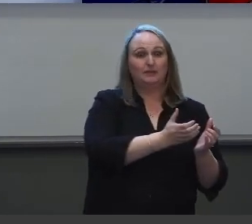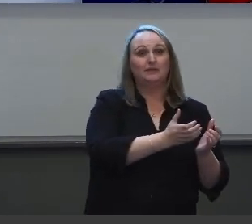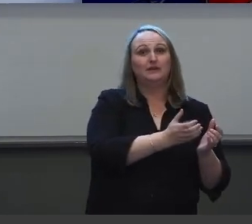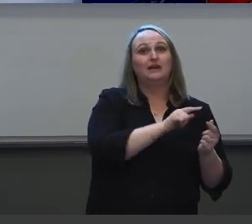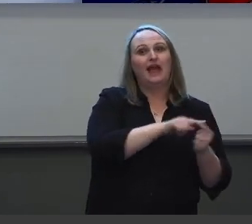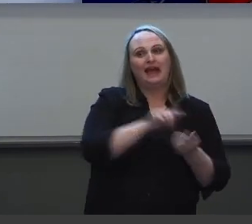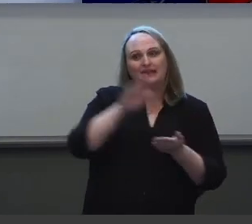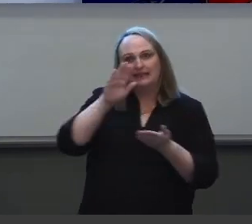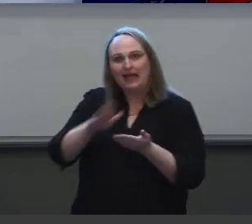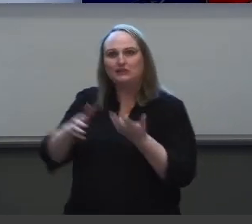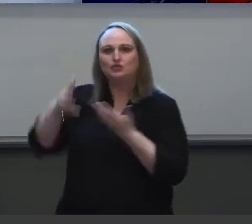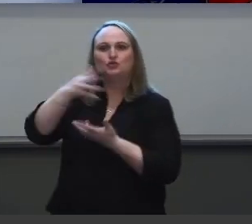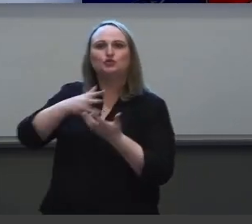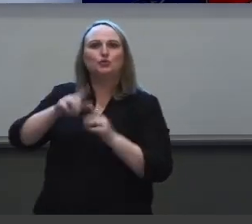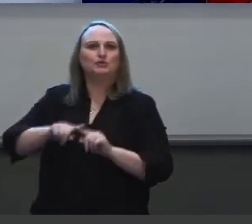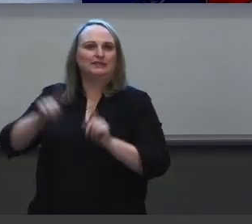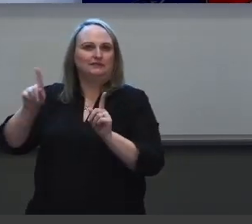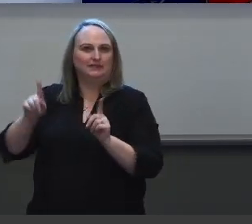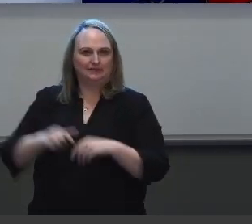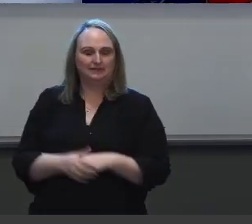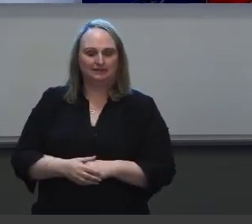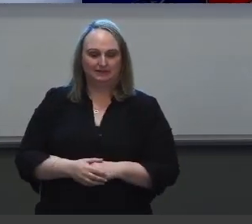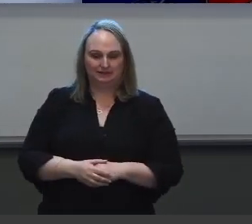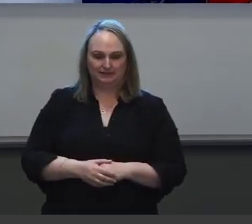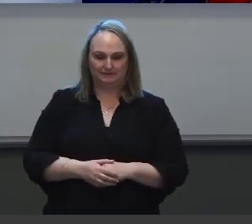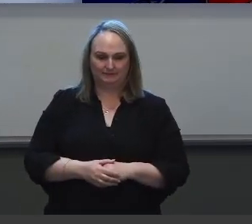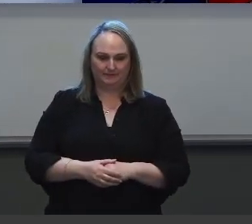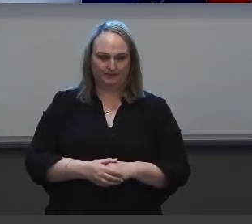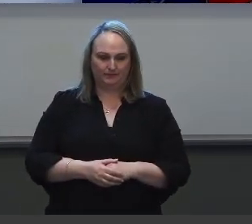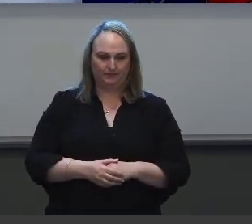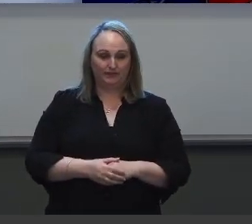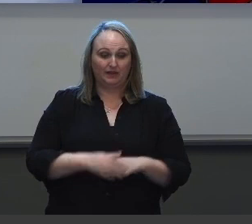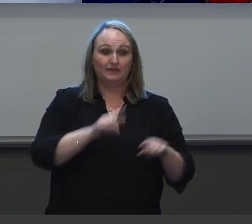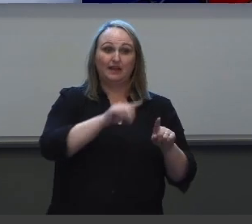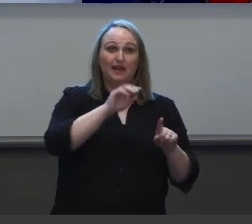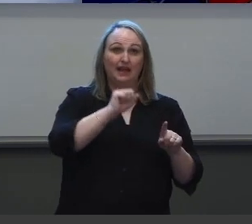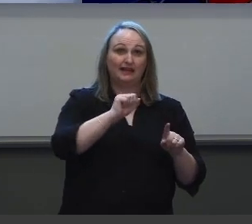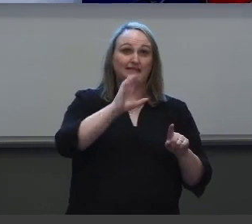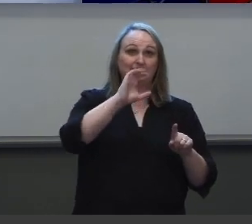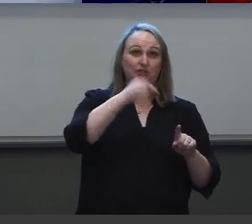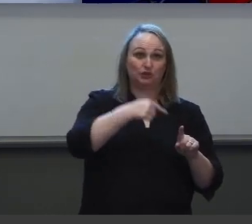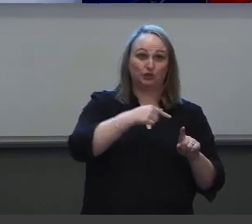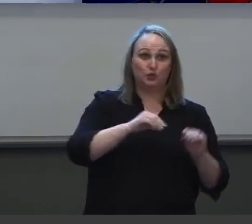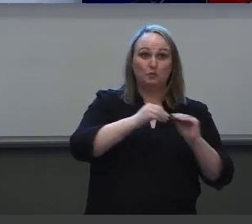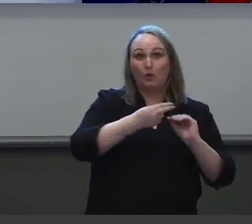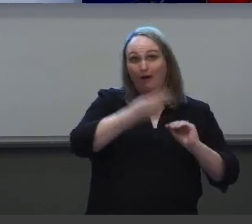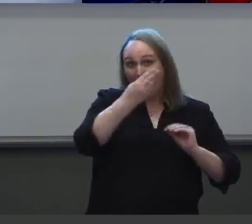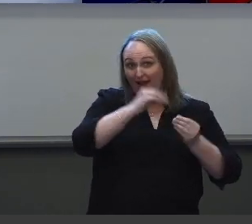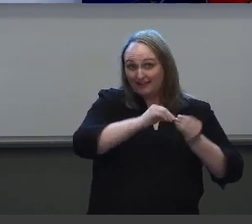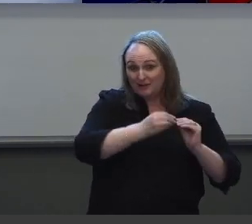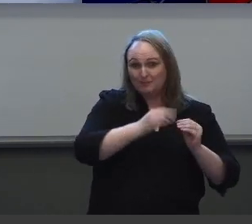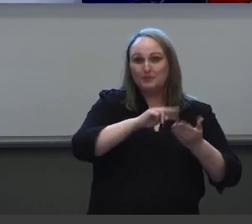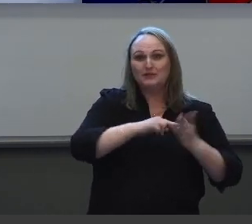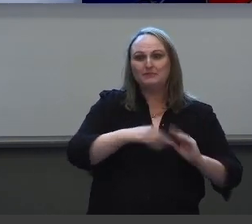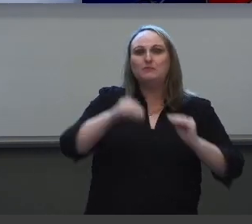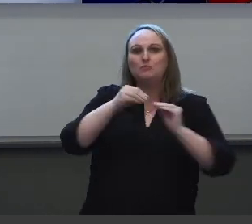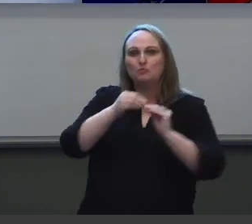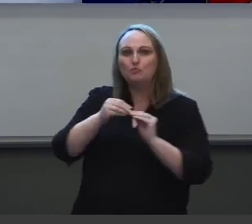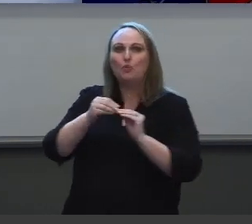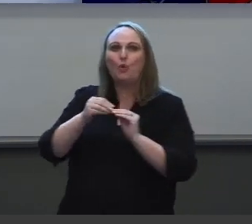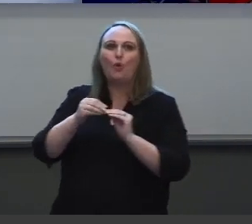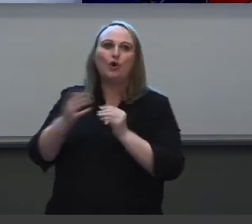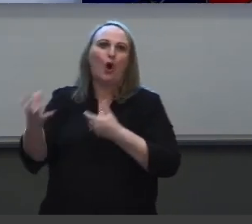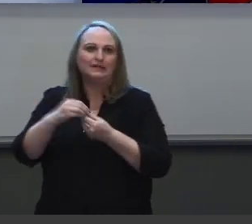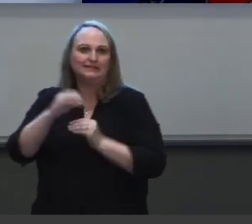less social differences. So again, with the SCQ, higher scores are indicative of more autistic